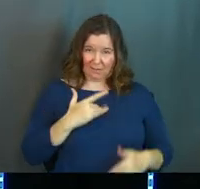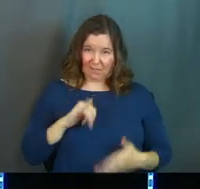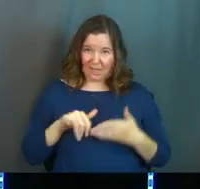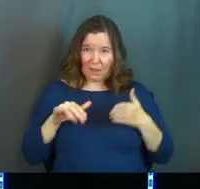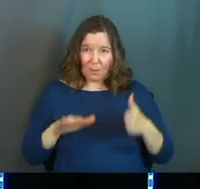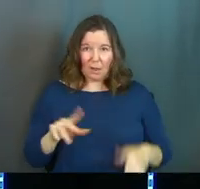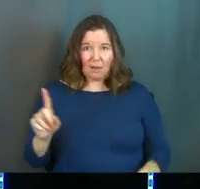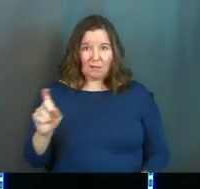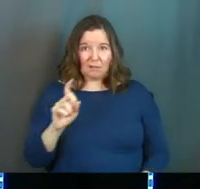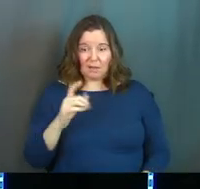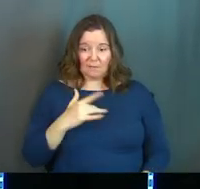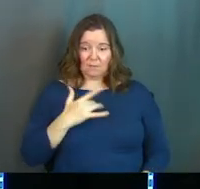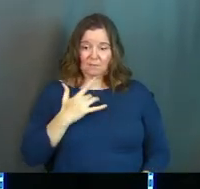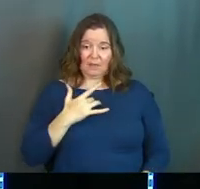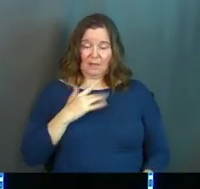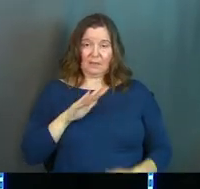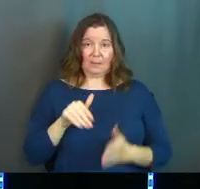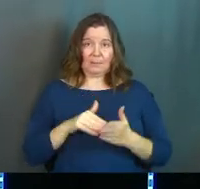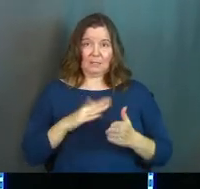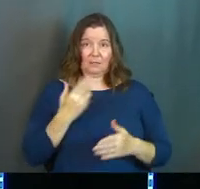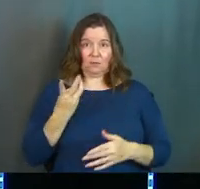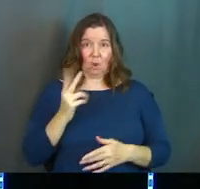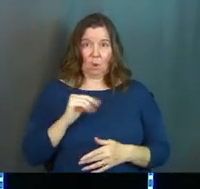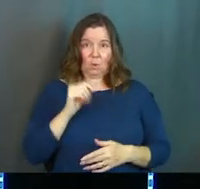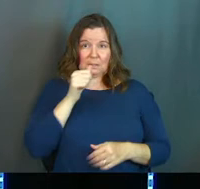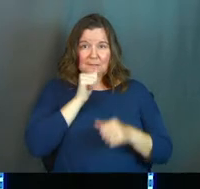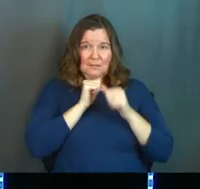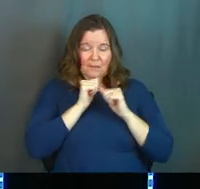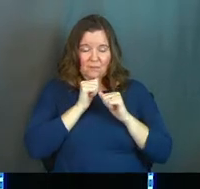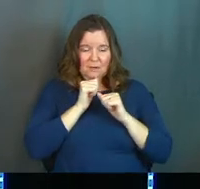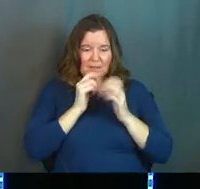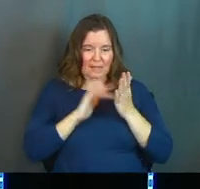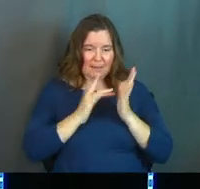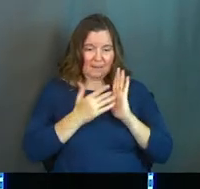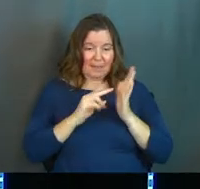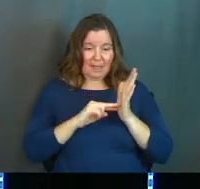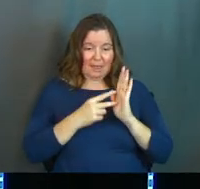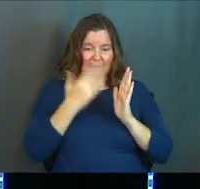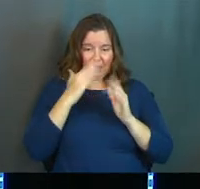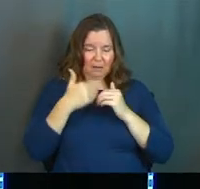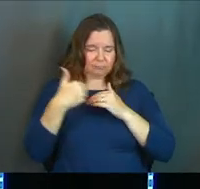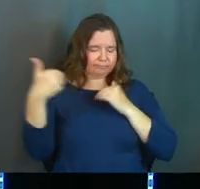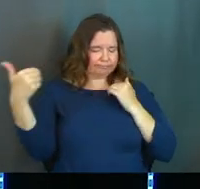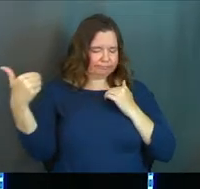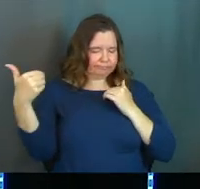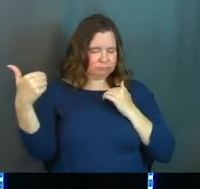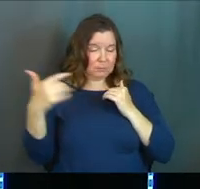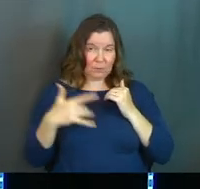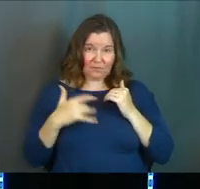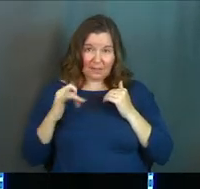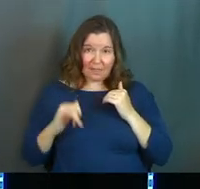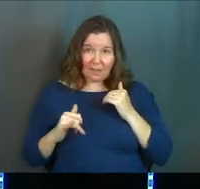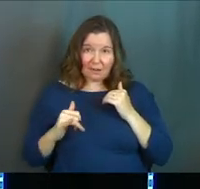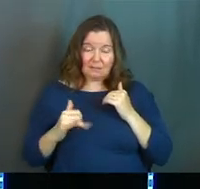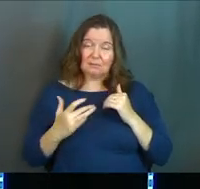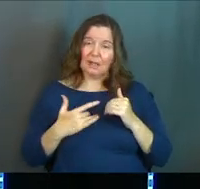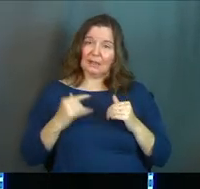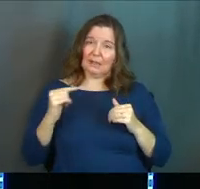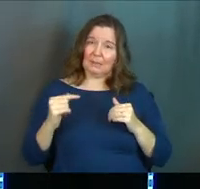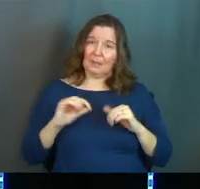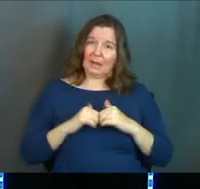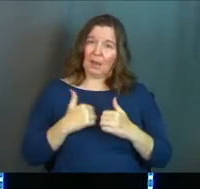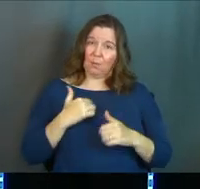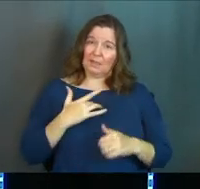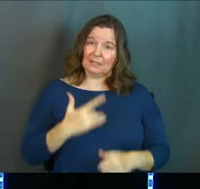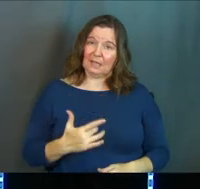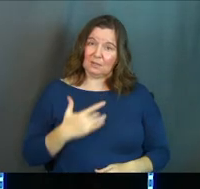way? Have you ever felt in the midst of your own suffering that that meant God wasn't there? I think it's a little bit of